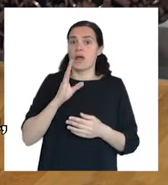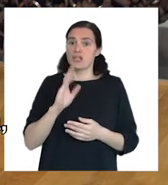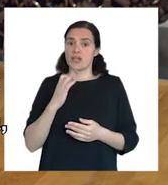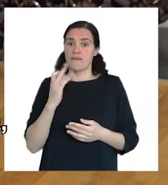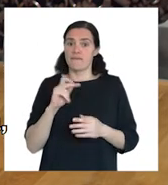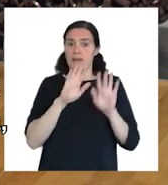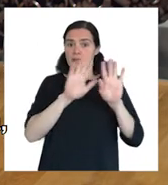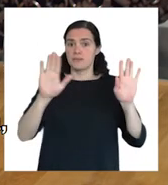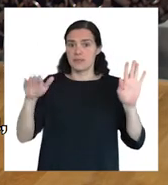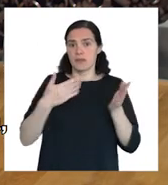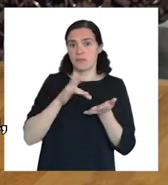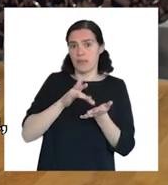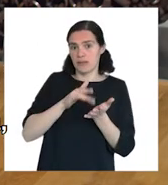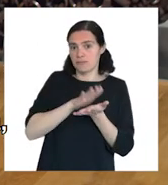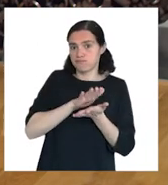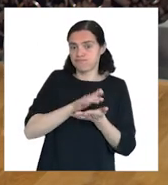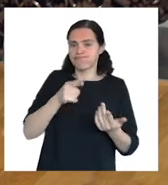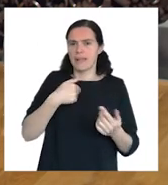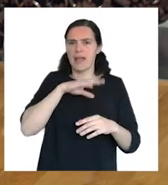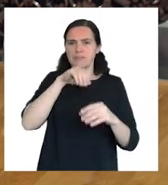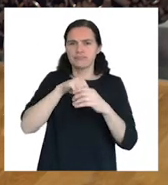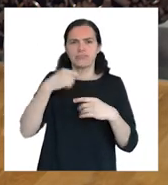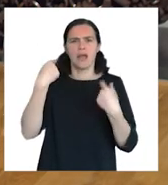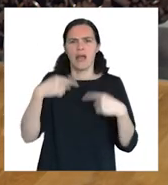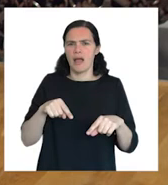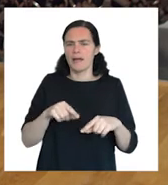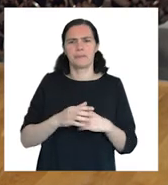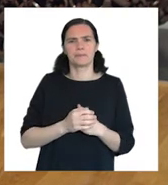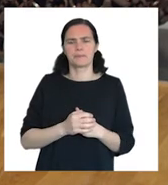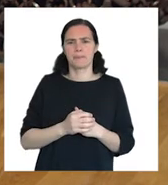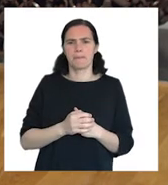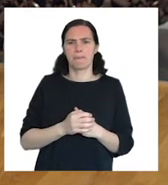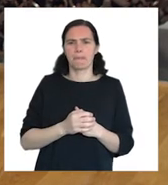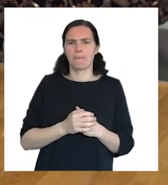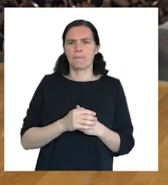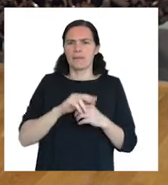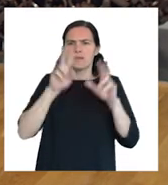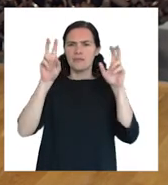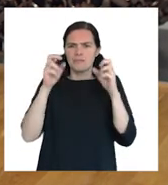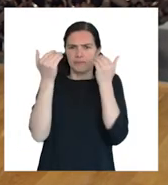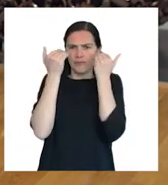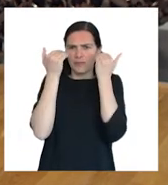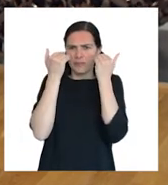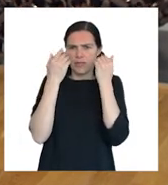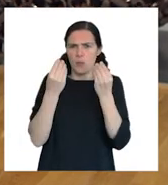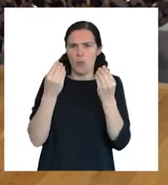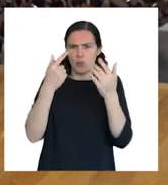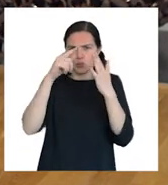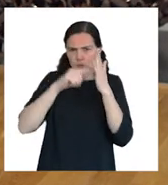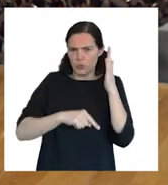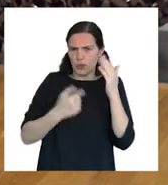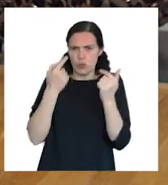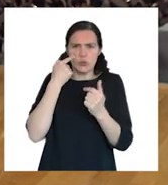Jafa exhibition, that includes many new content, many